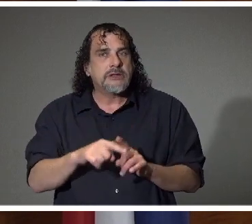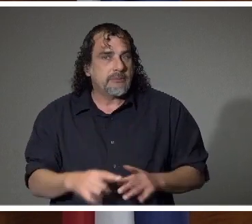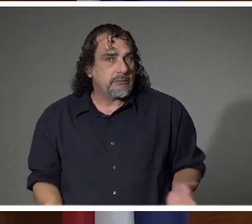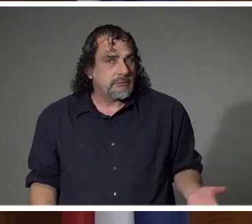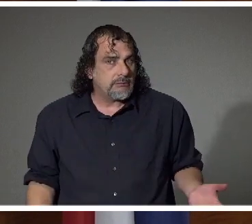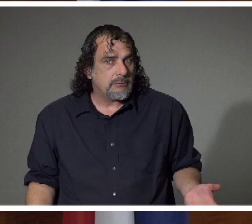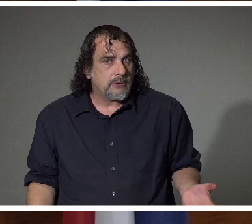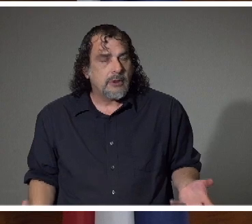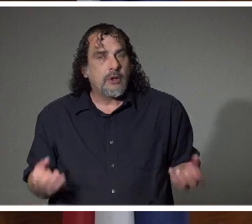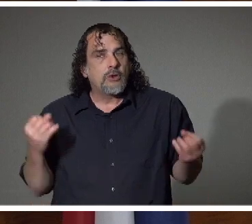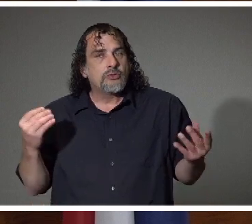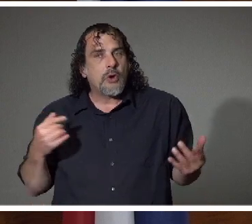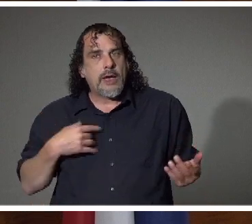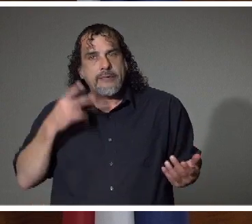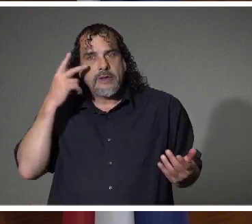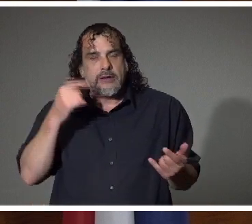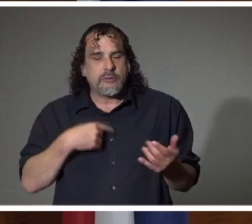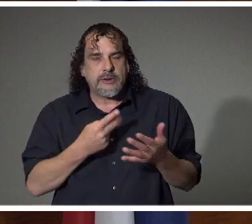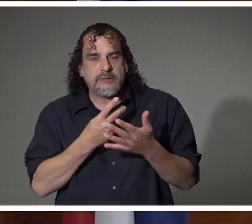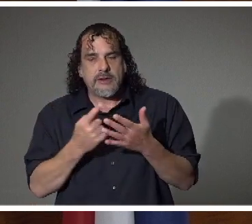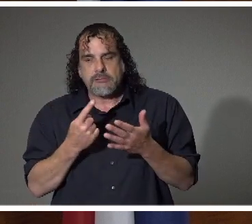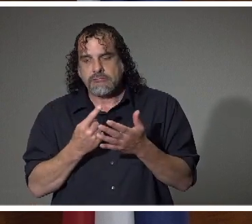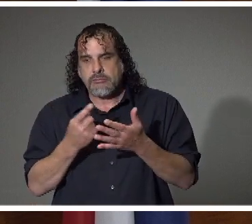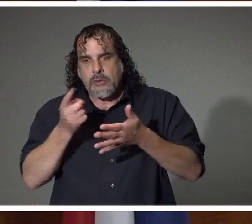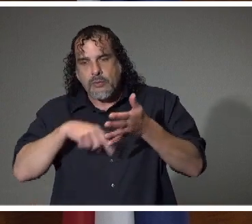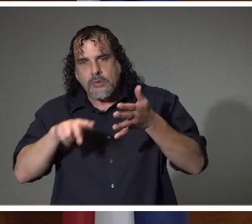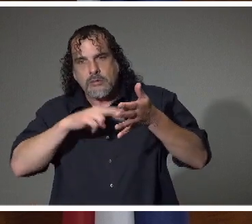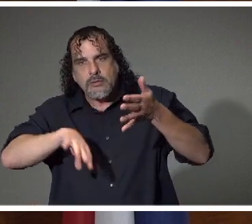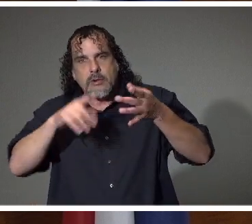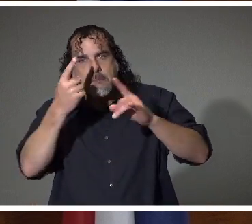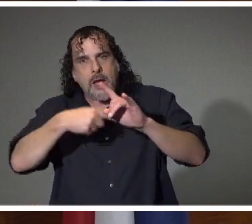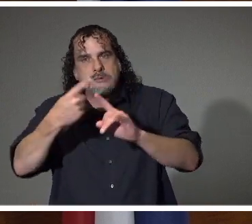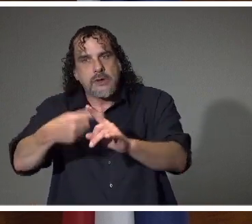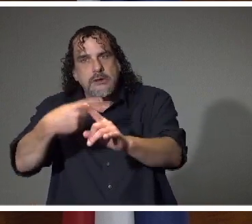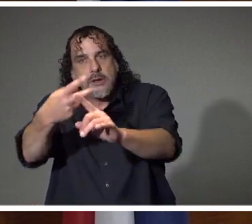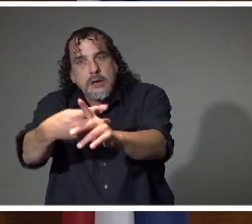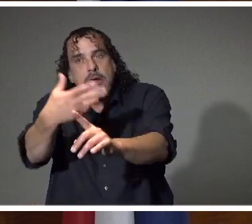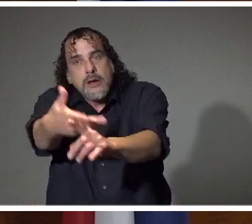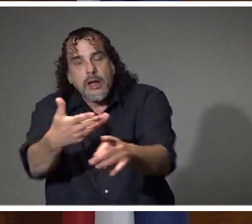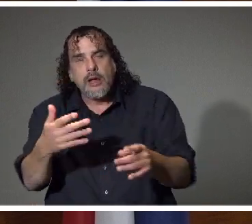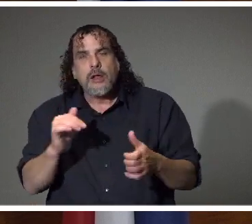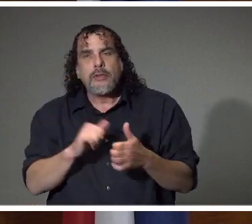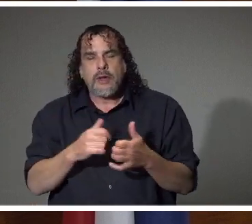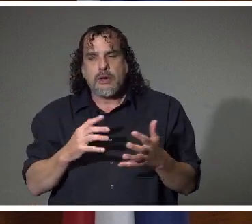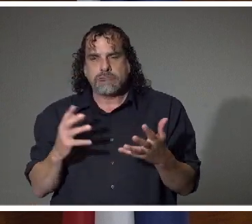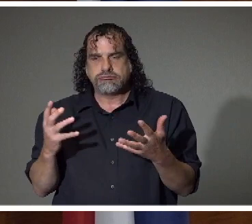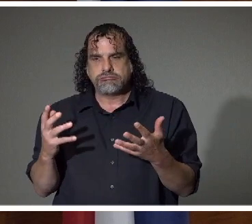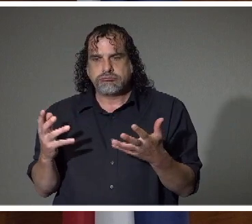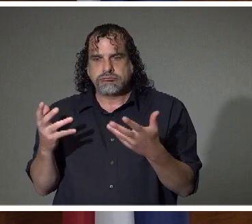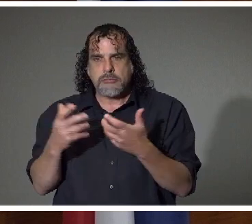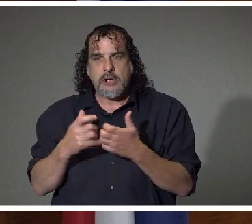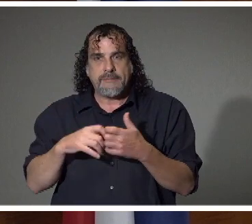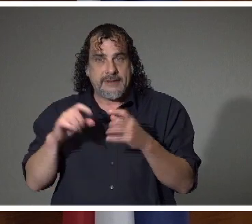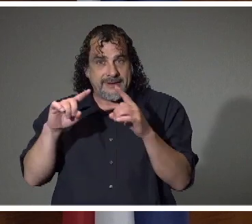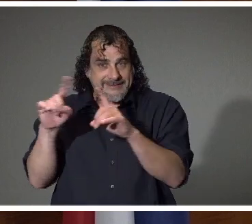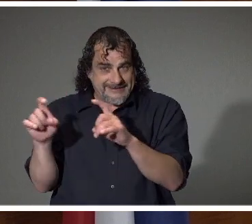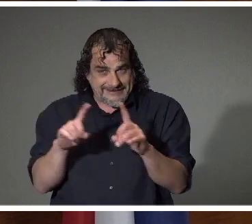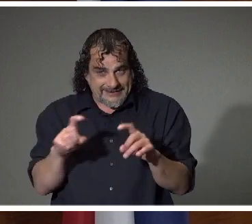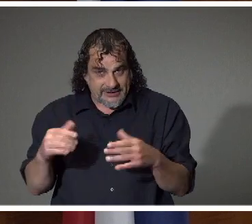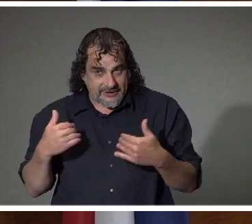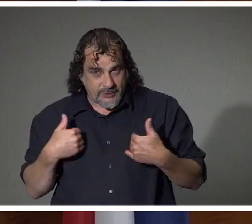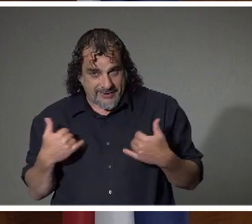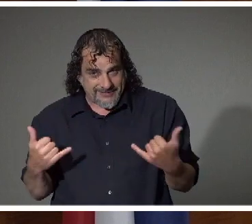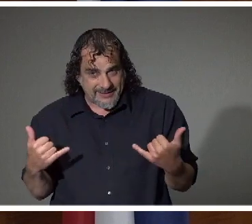we move along over the weeks and months to come, the combination not only of the traditional testing that we're doing